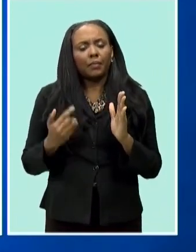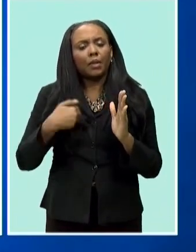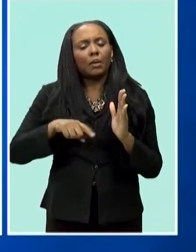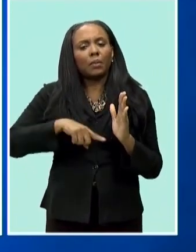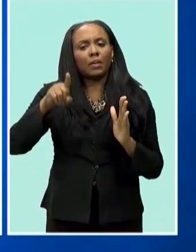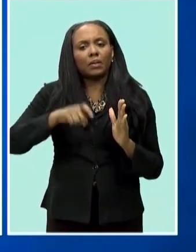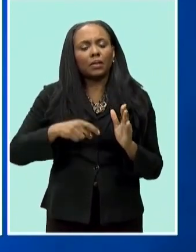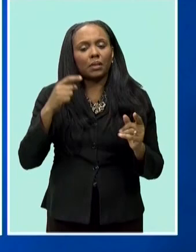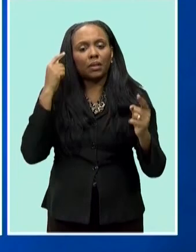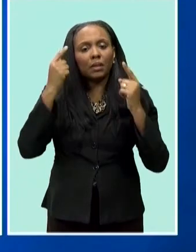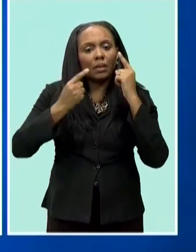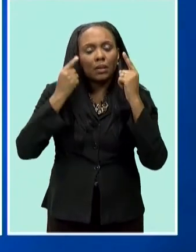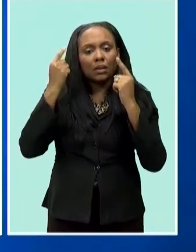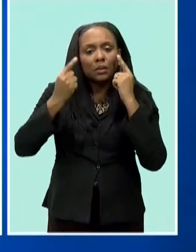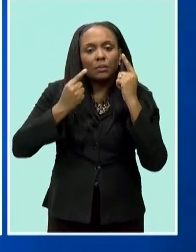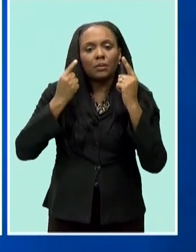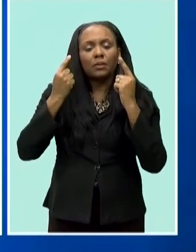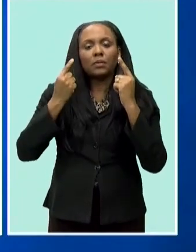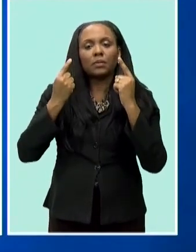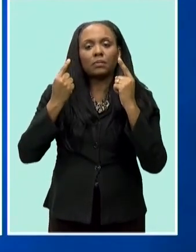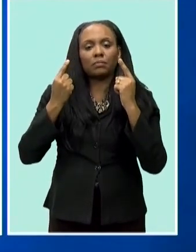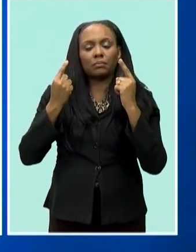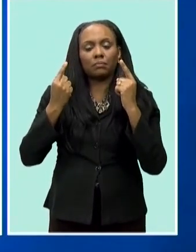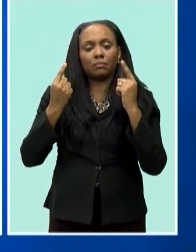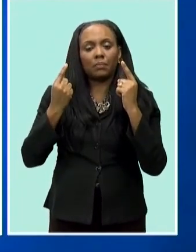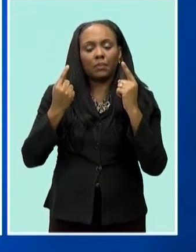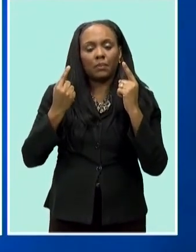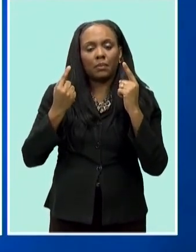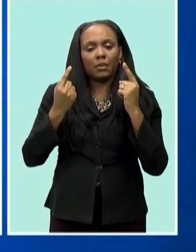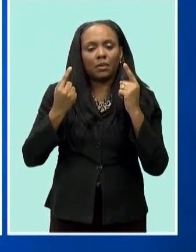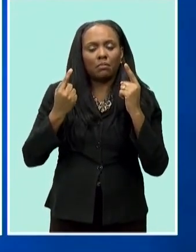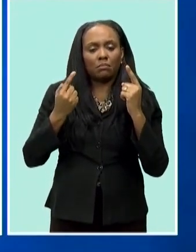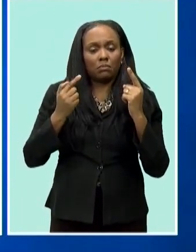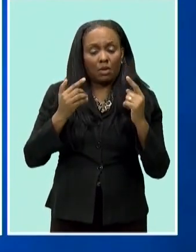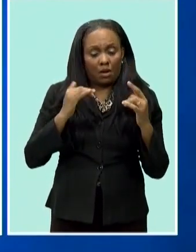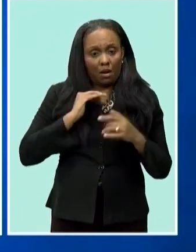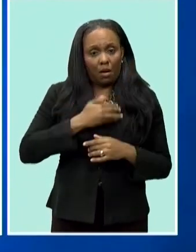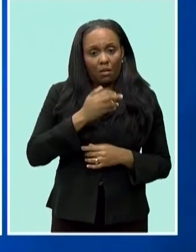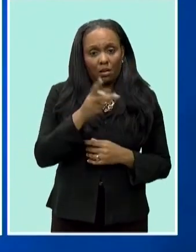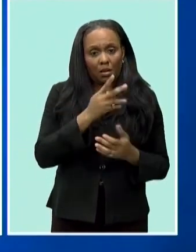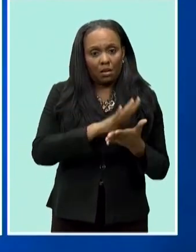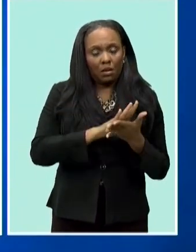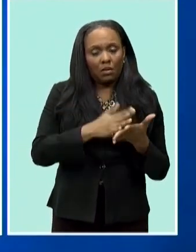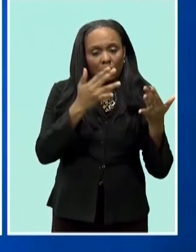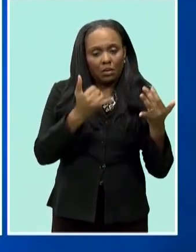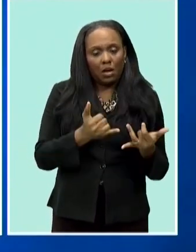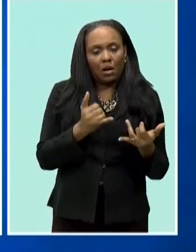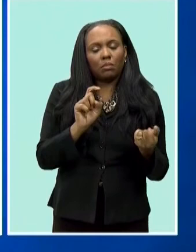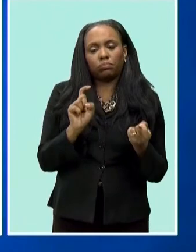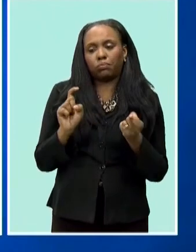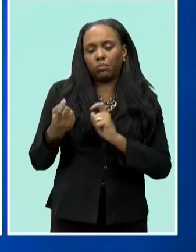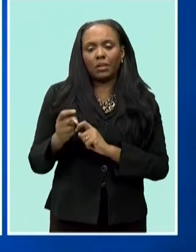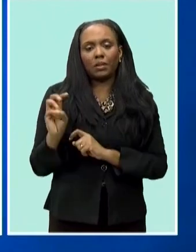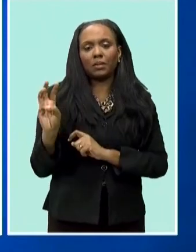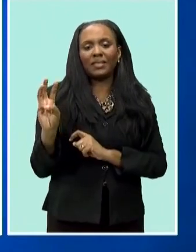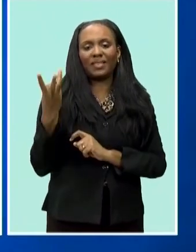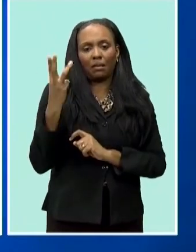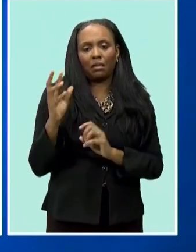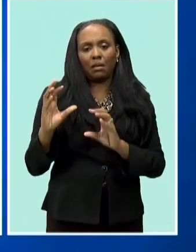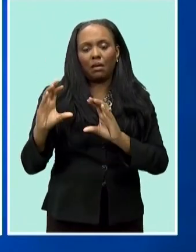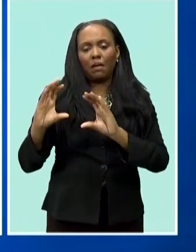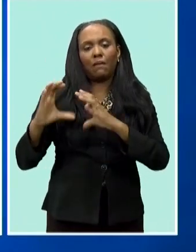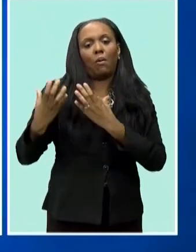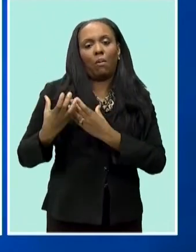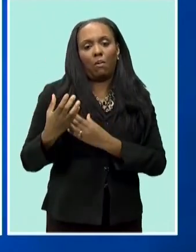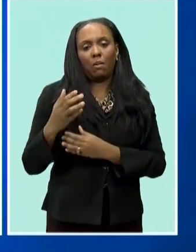to converting some of our current secondary schools into what we call sixth